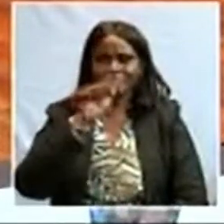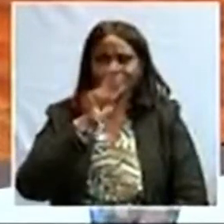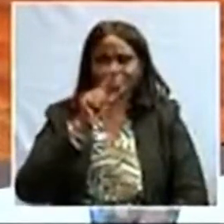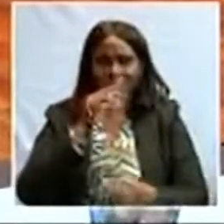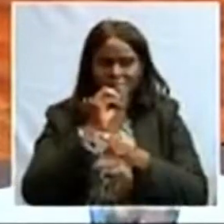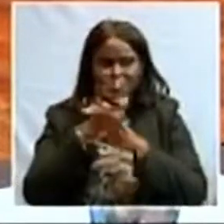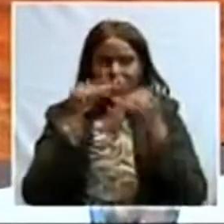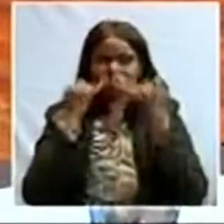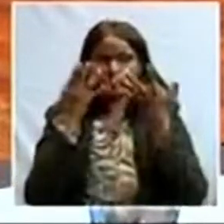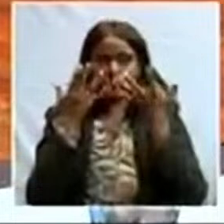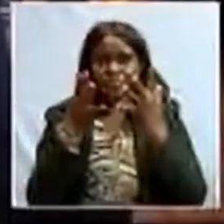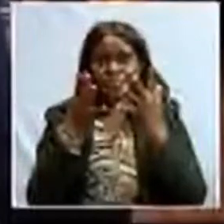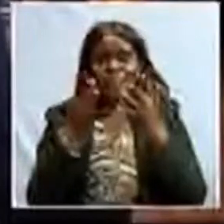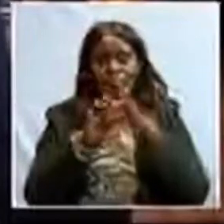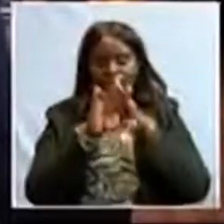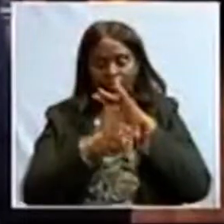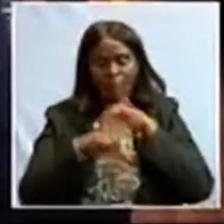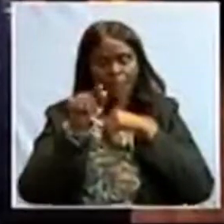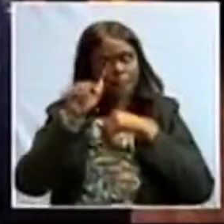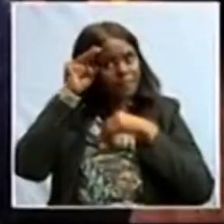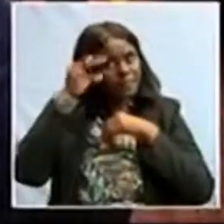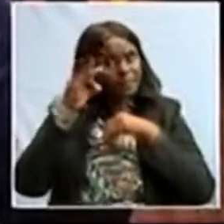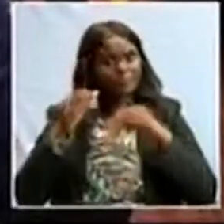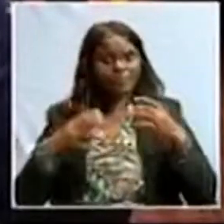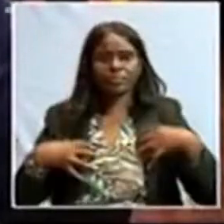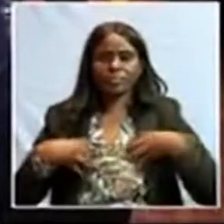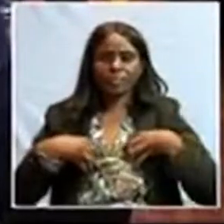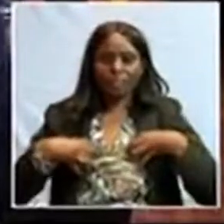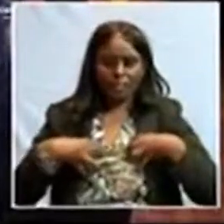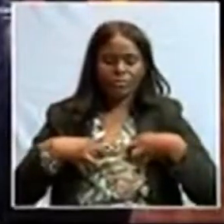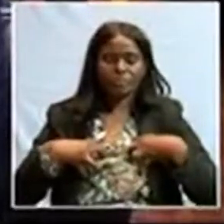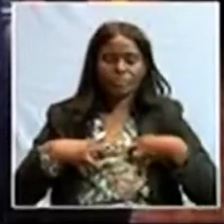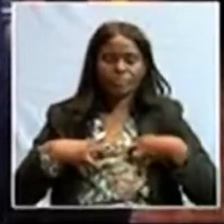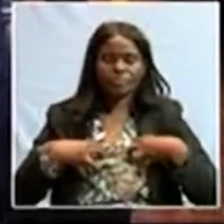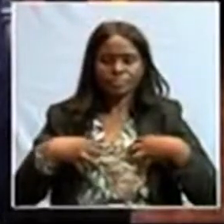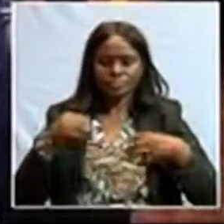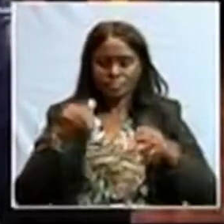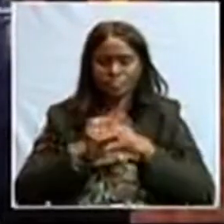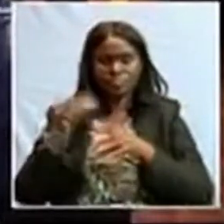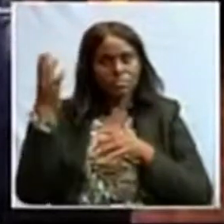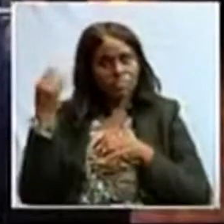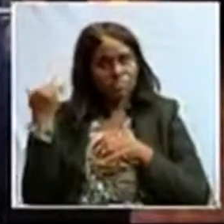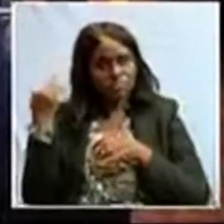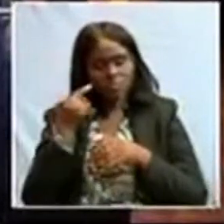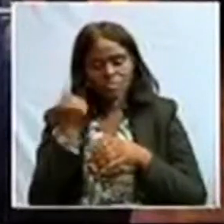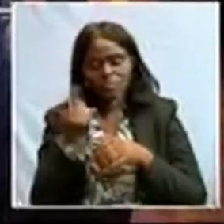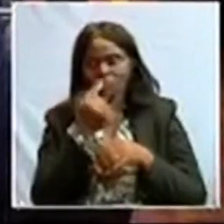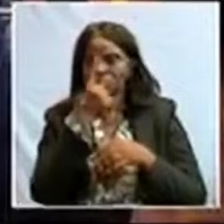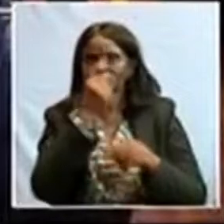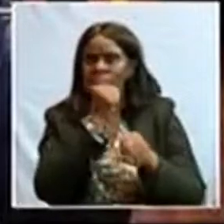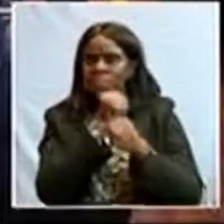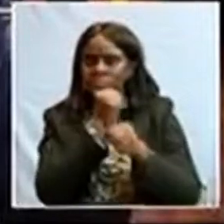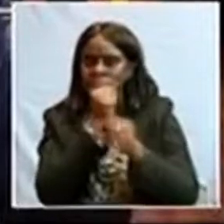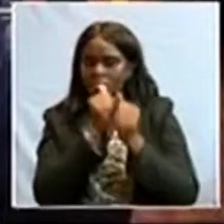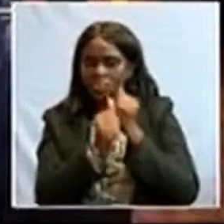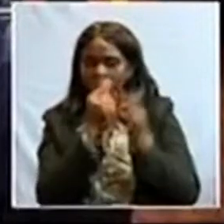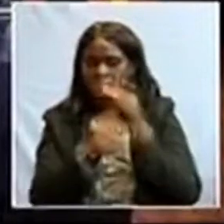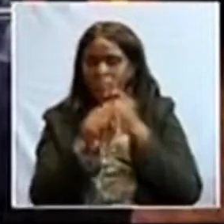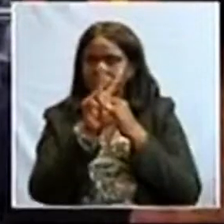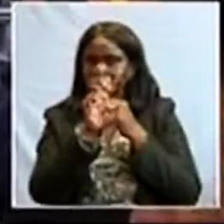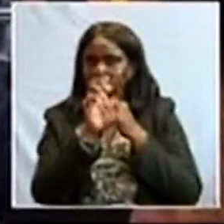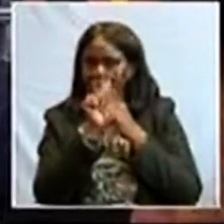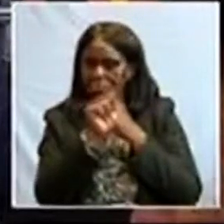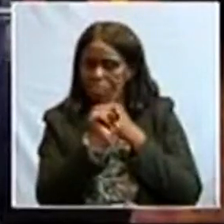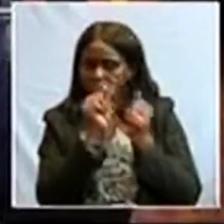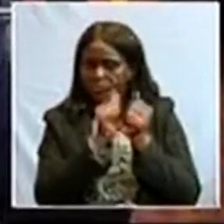indicated earlier to say, under our Minister of Fisheries and Livestock, in the previously only one function, which was veterinary officer, which